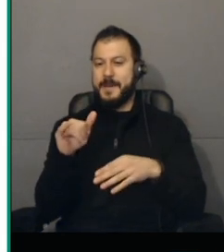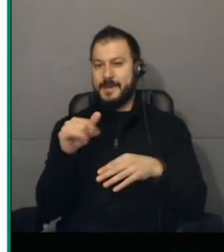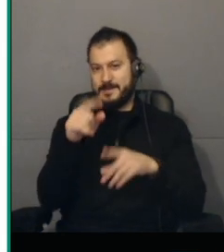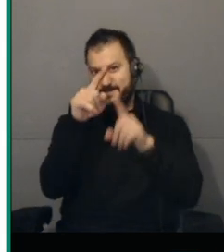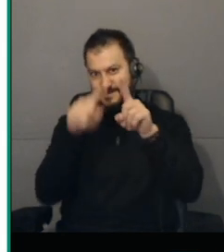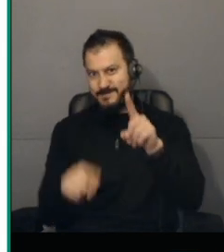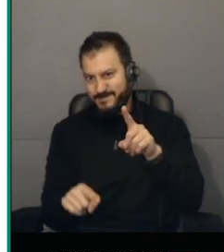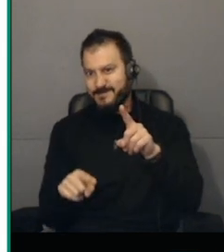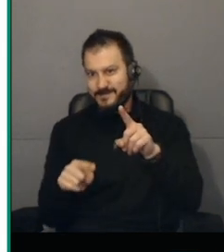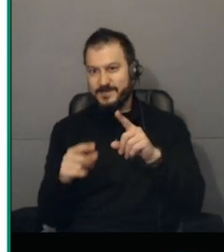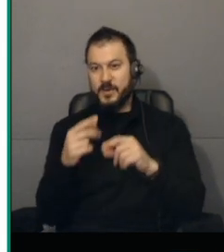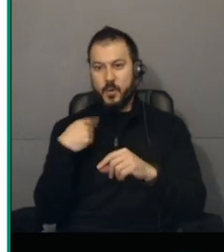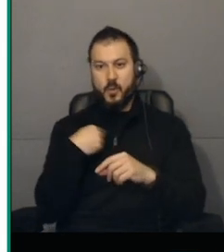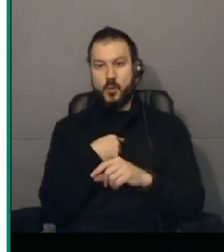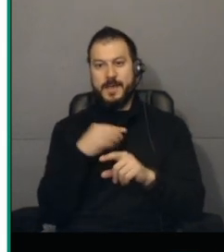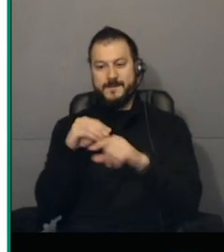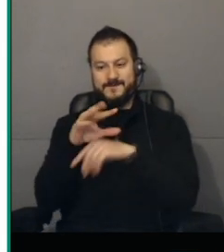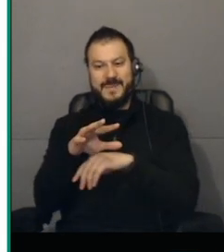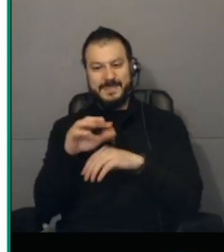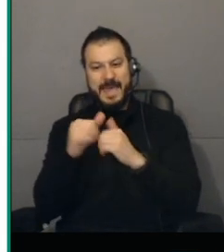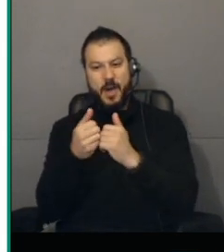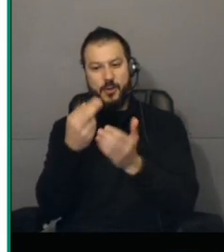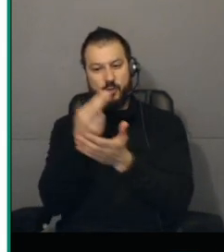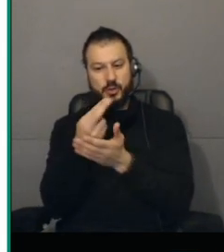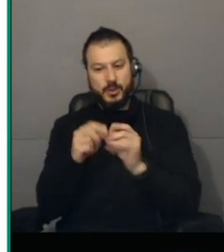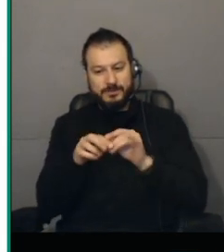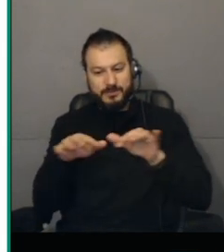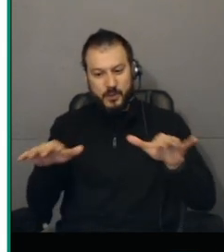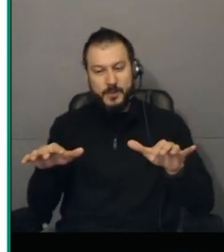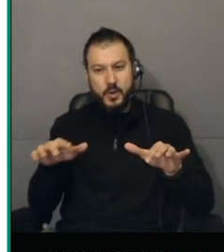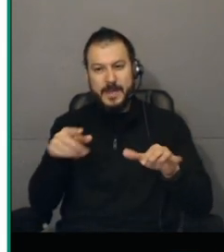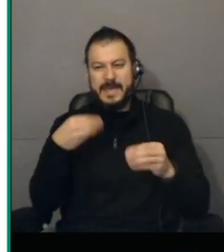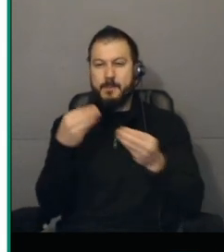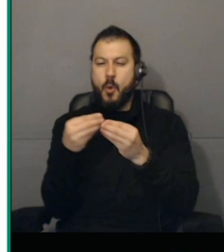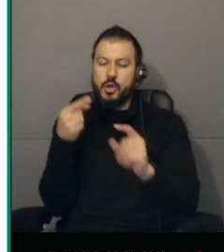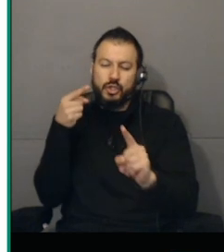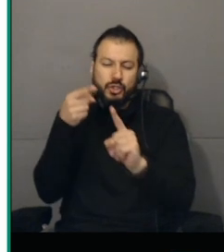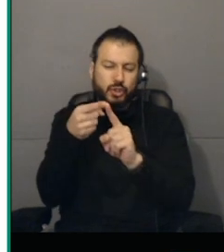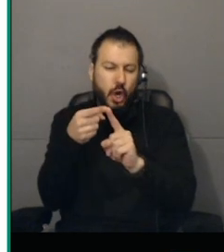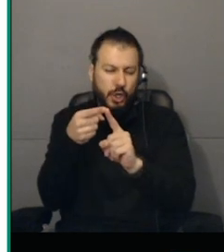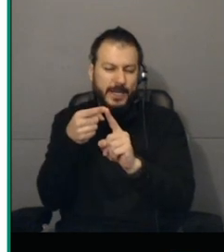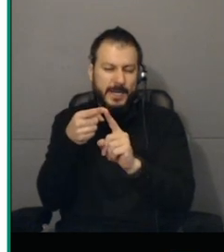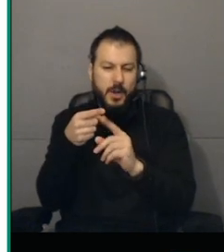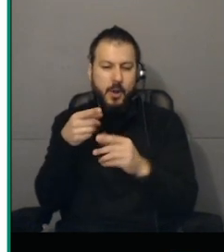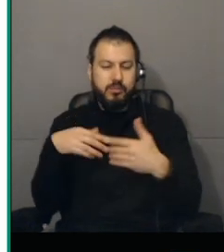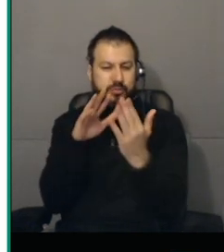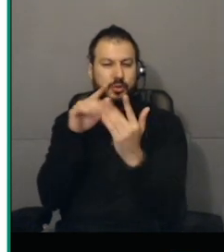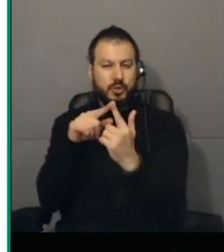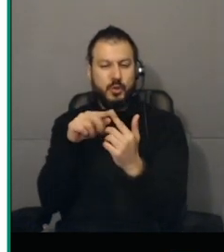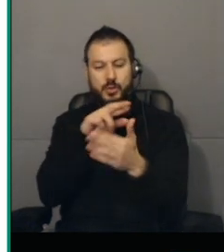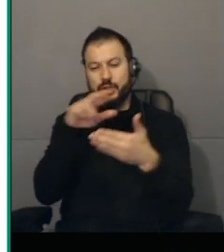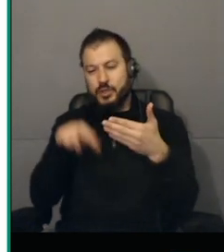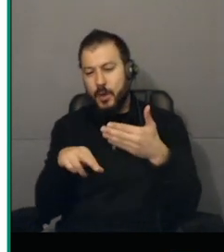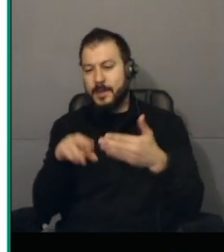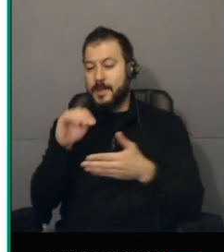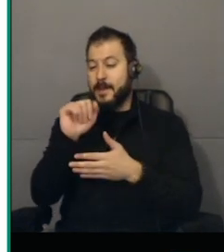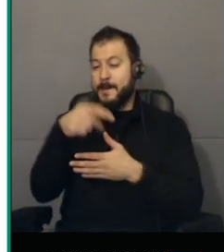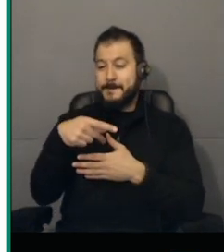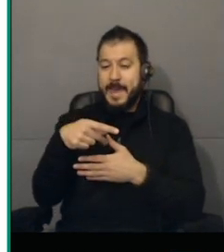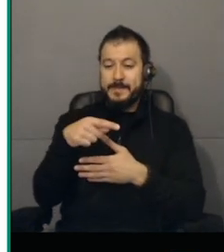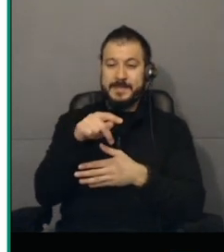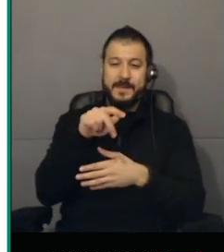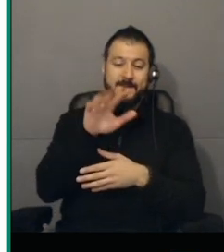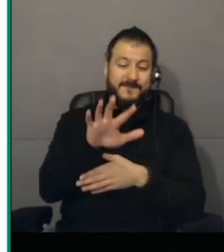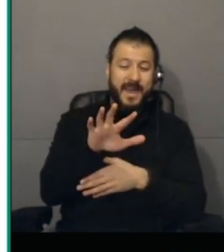is the primary influencer in how resources are distributed, this view gives a much more targeted approach to the results. We can find out things like maps